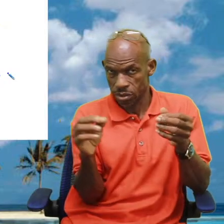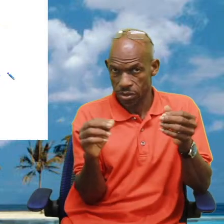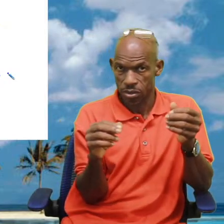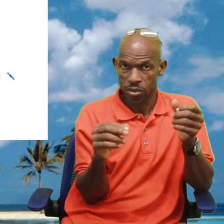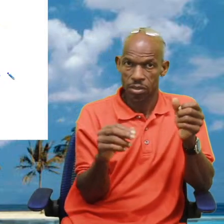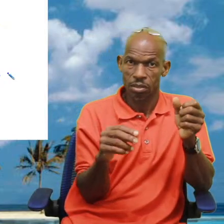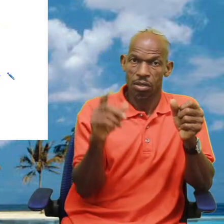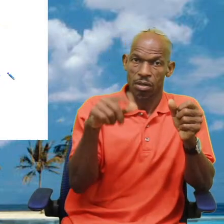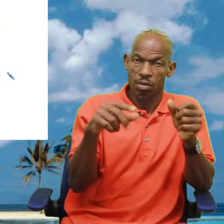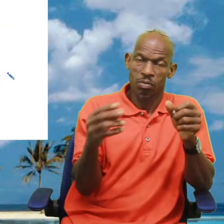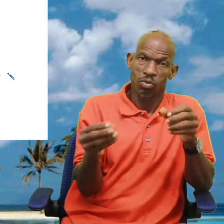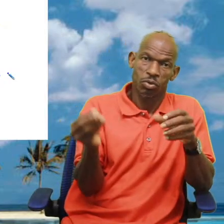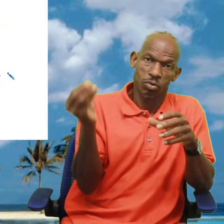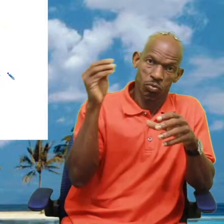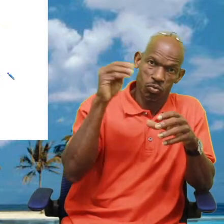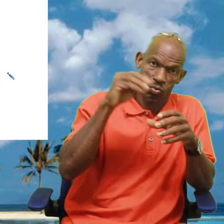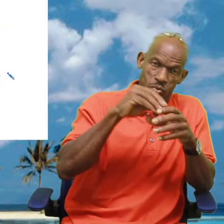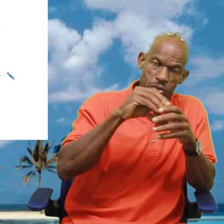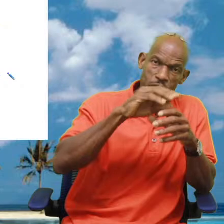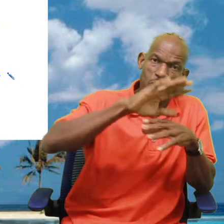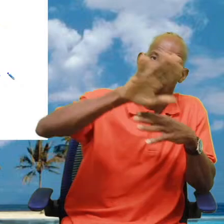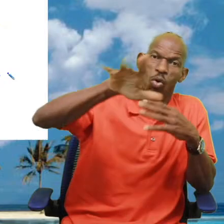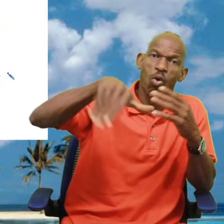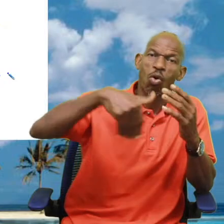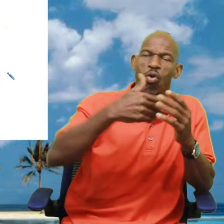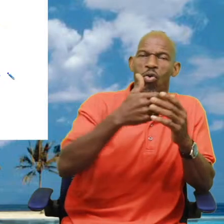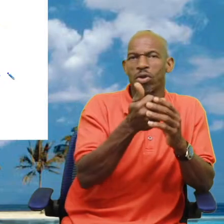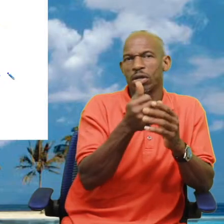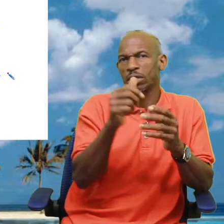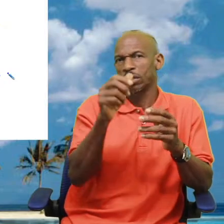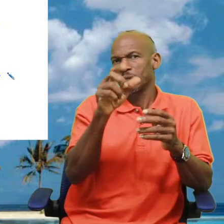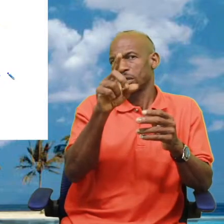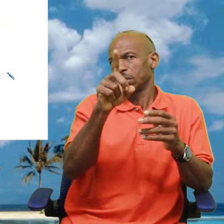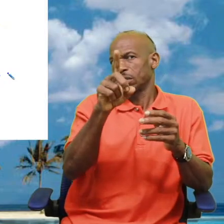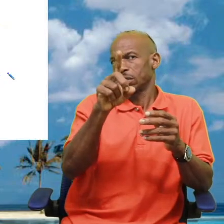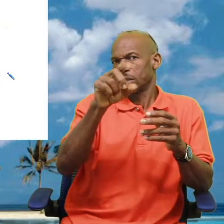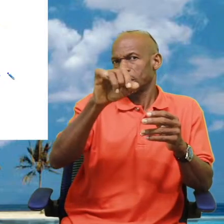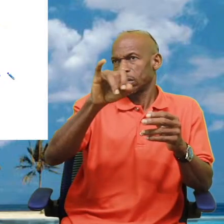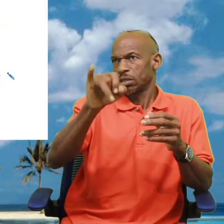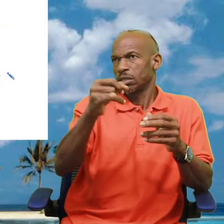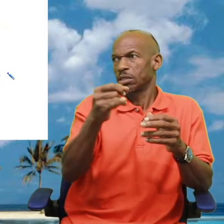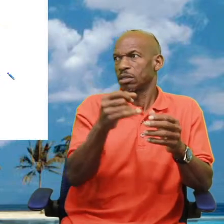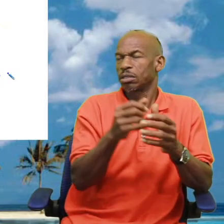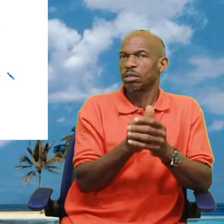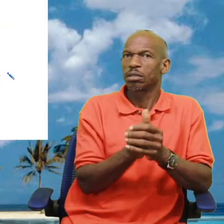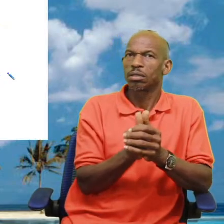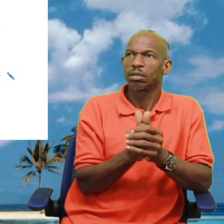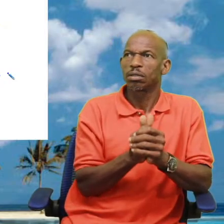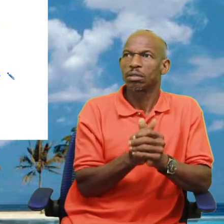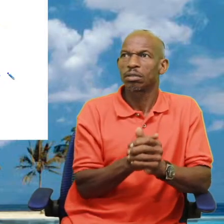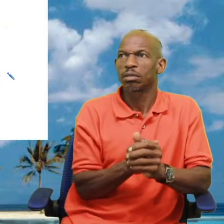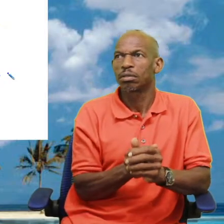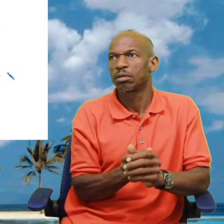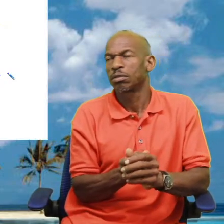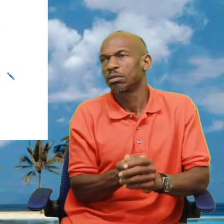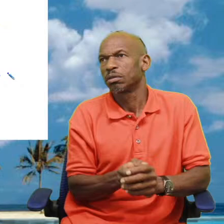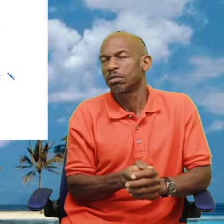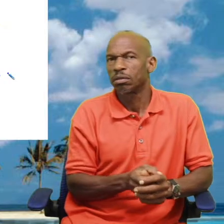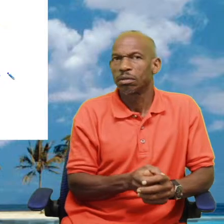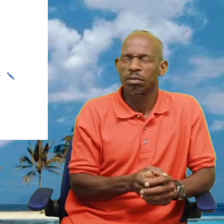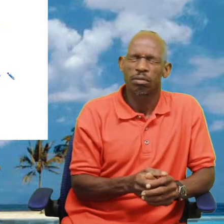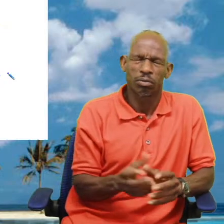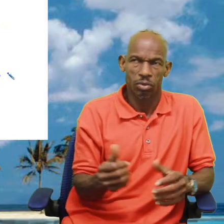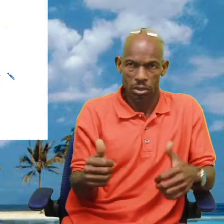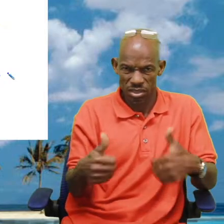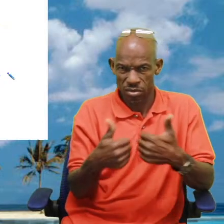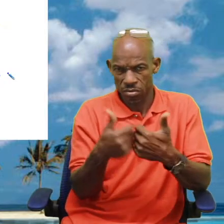of it all of these adjectives. So Kenton, I want you to do that for me. So I want to challenge you because I know this one